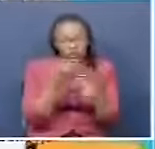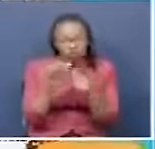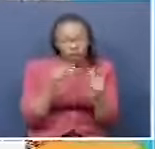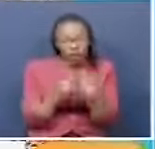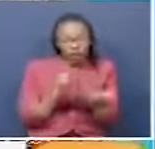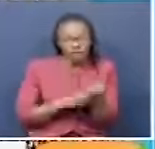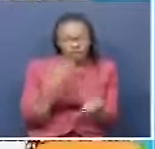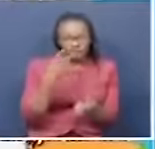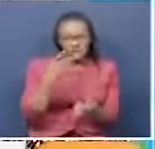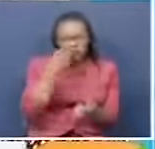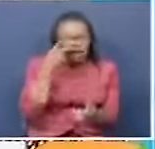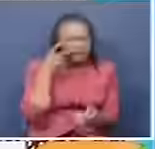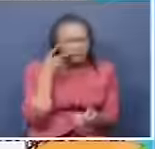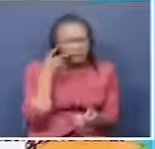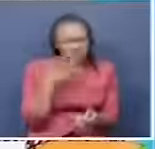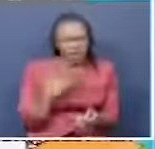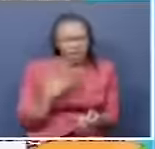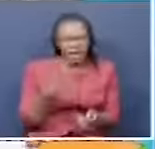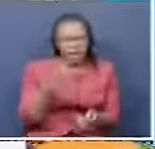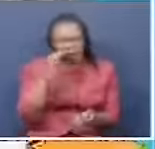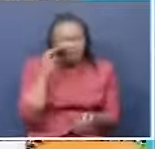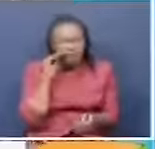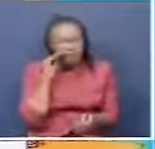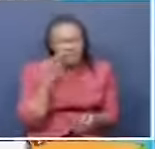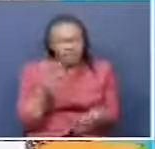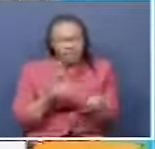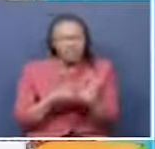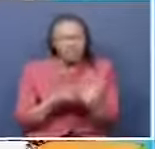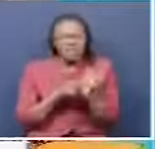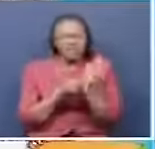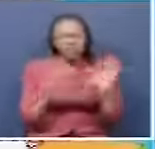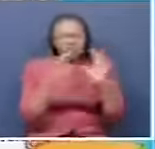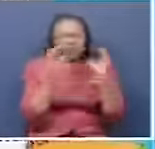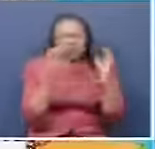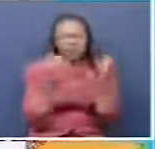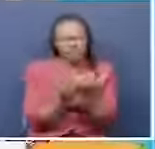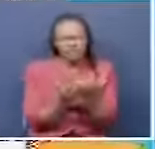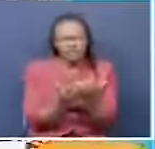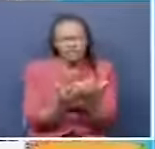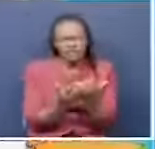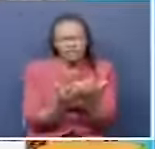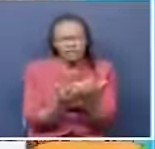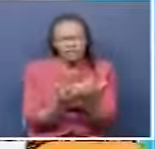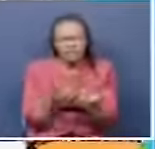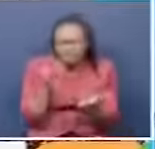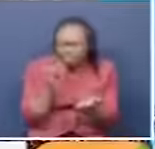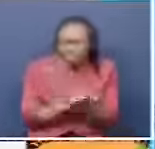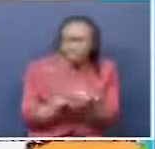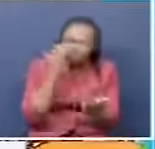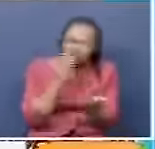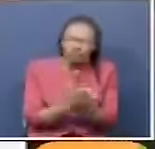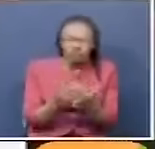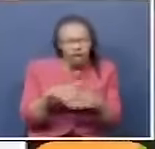Kalonzo and Mudavadi, it's communities. It's not, that is the reality of the scenarios. Okay, suppose you add